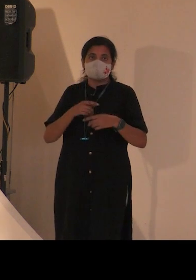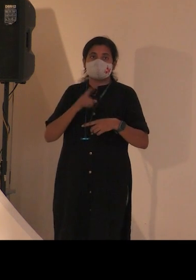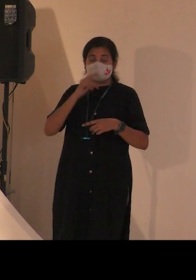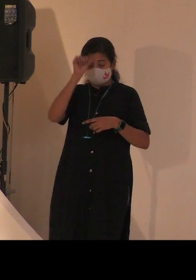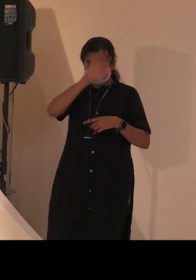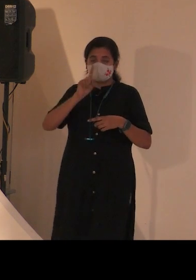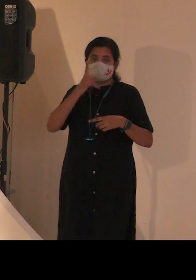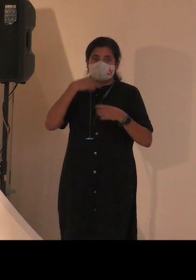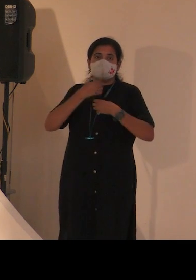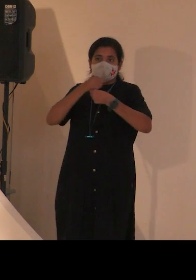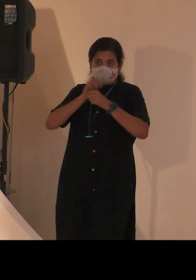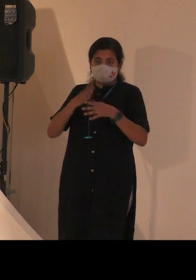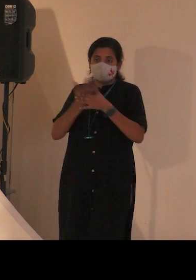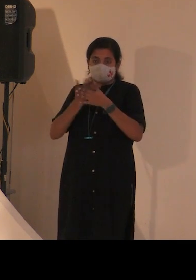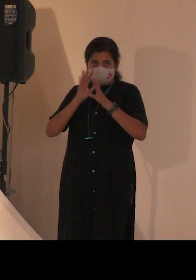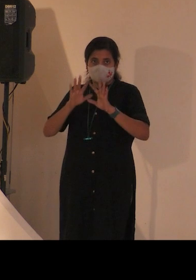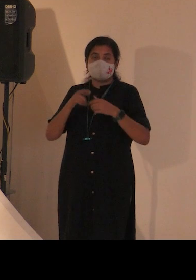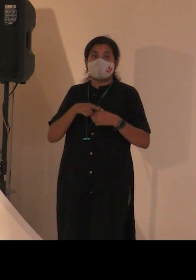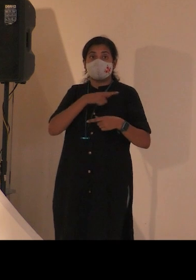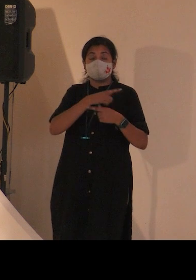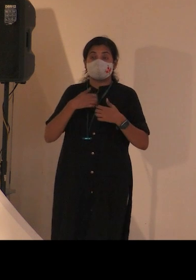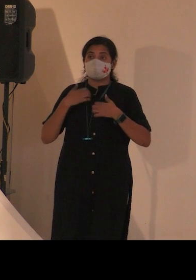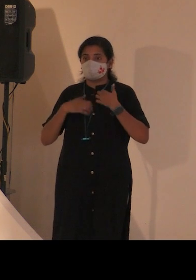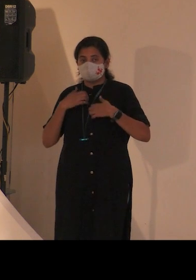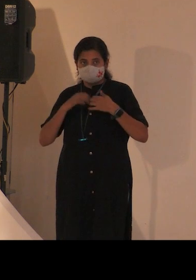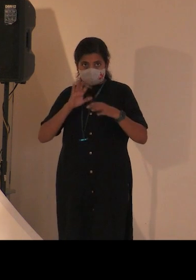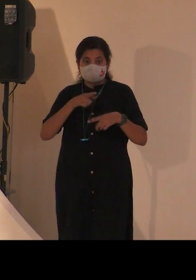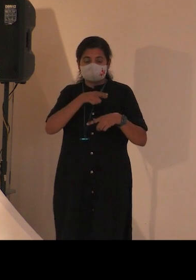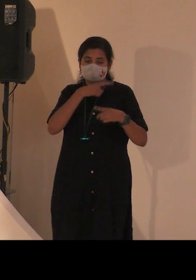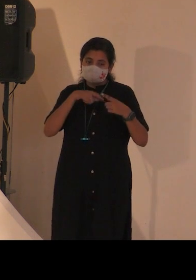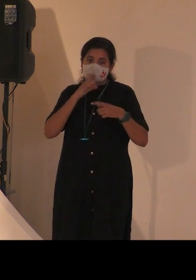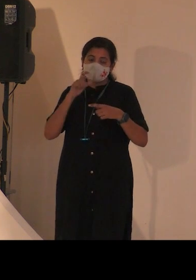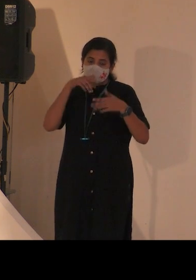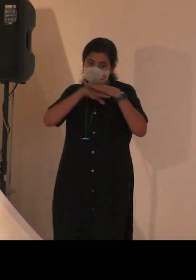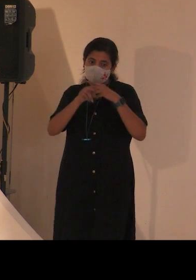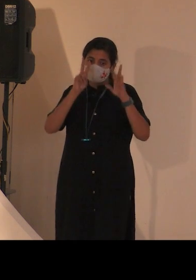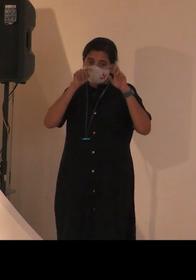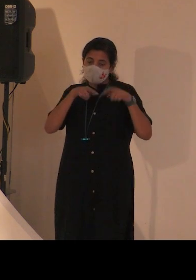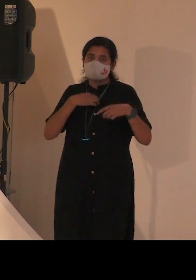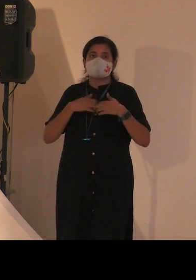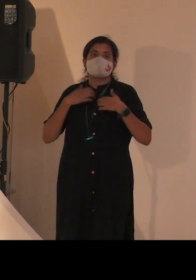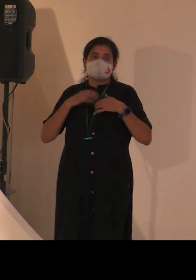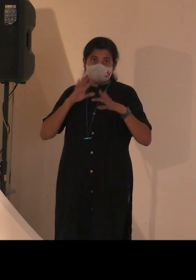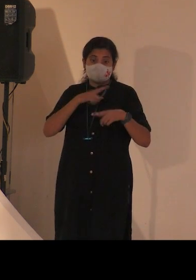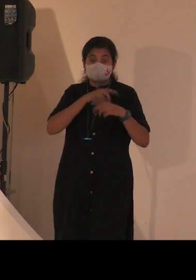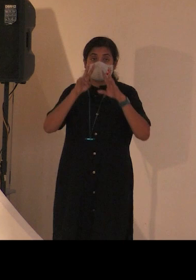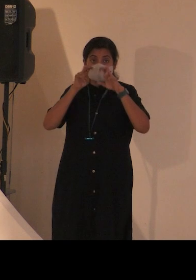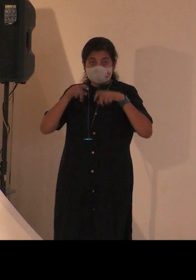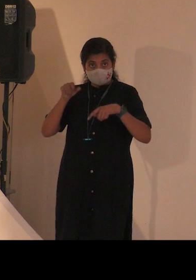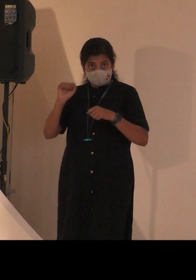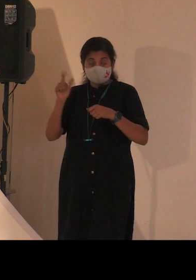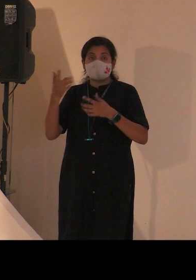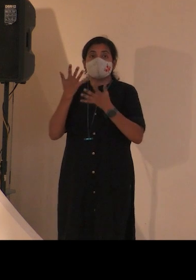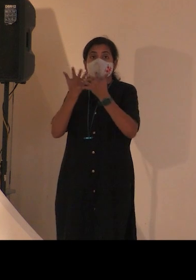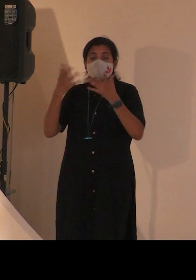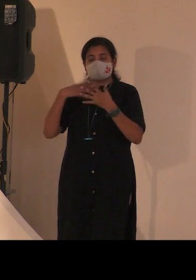India. He was very much interested in curating the story of Grant Medical College. So his entire research collection is with